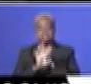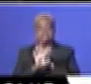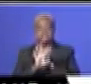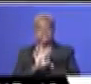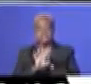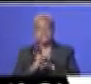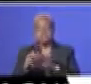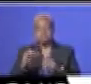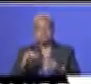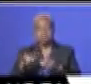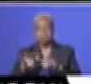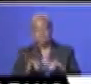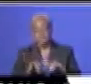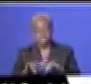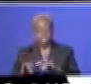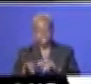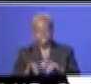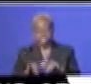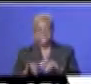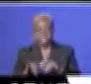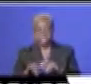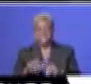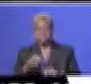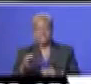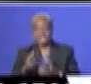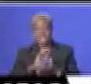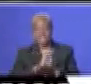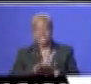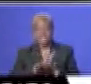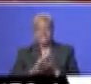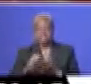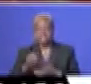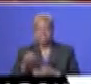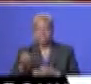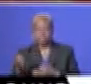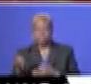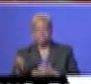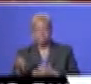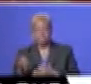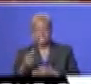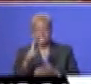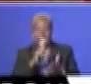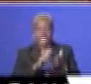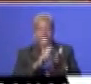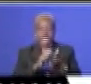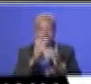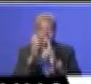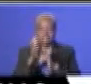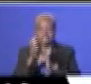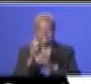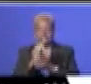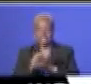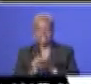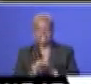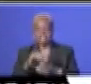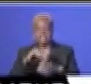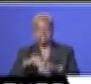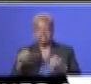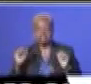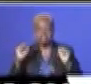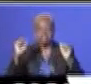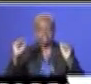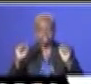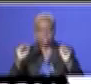of the coronavirus epidemic. Measures as frequent equipment cleaning and the provision of hand sanitizers at different stations. Employee